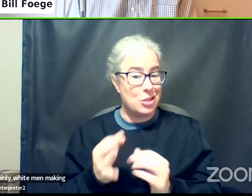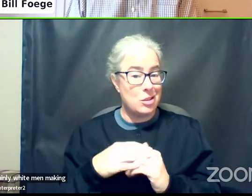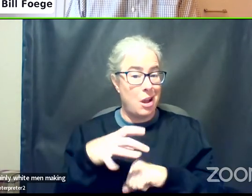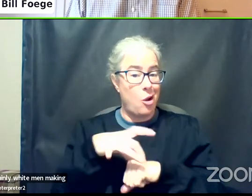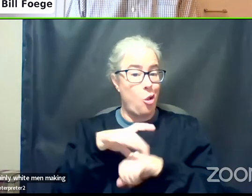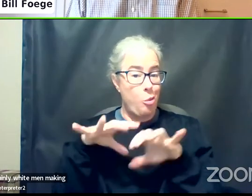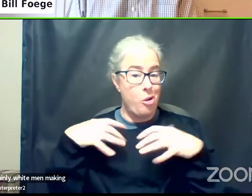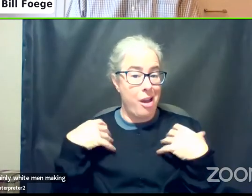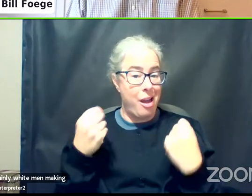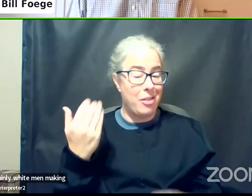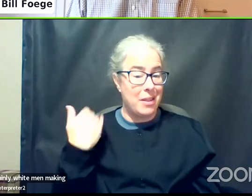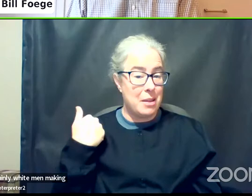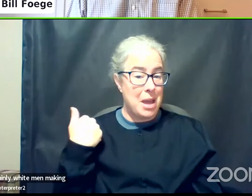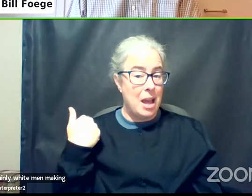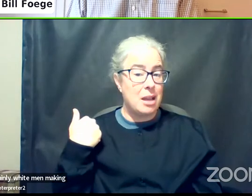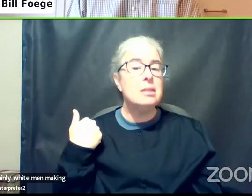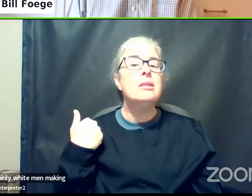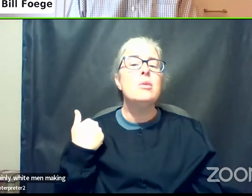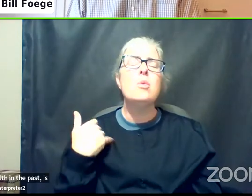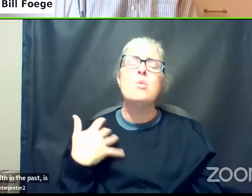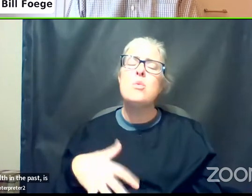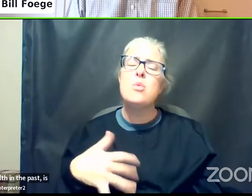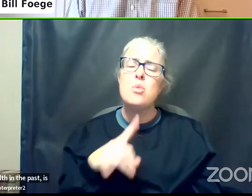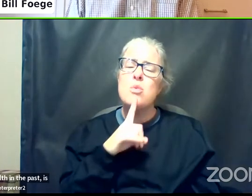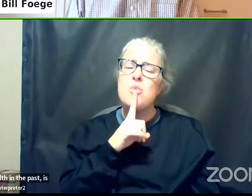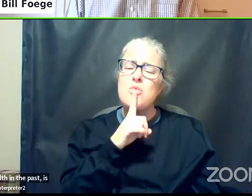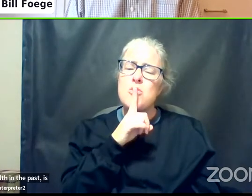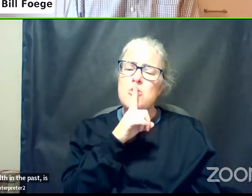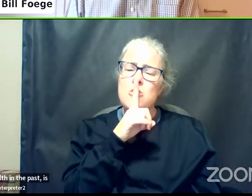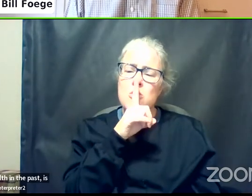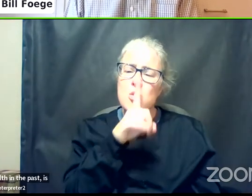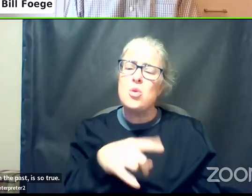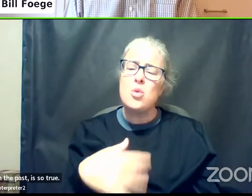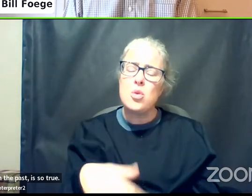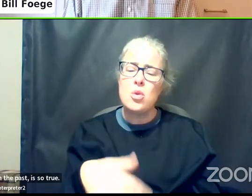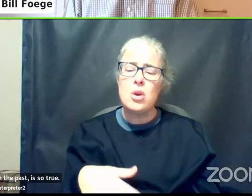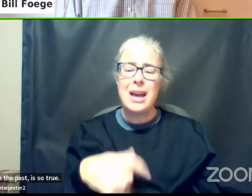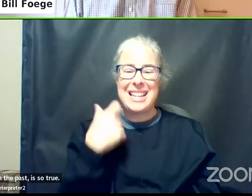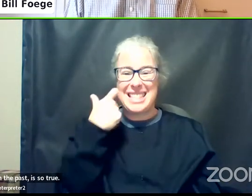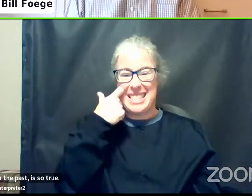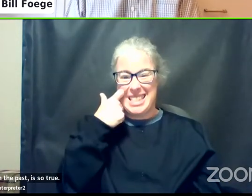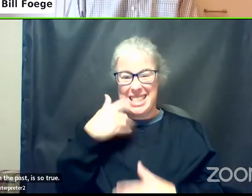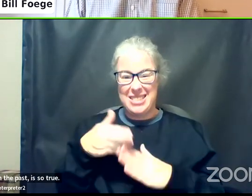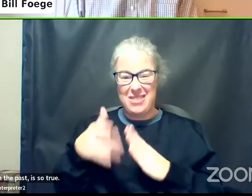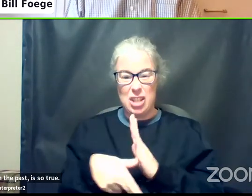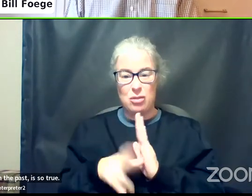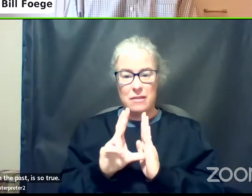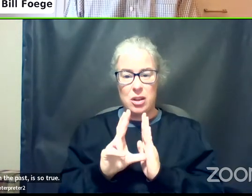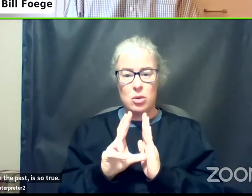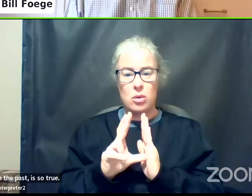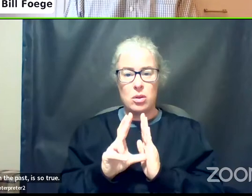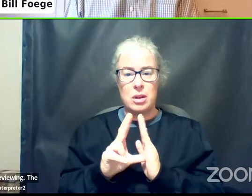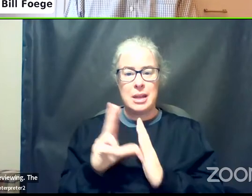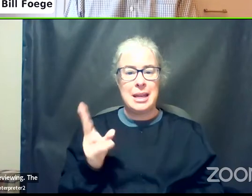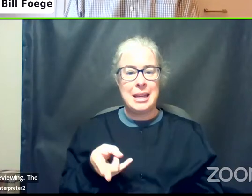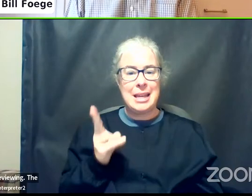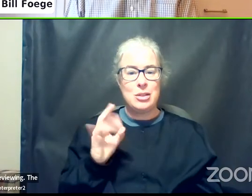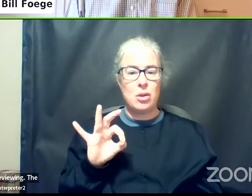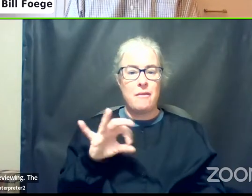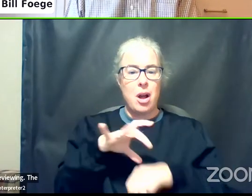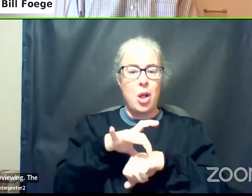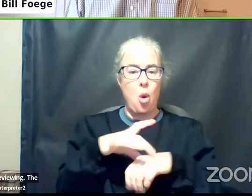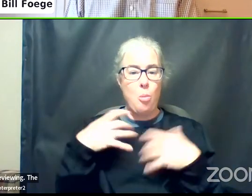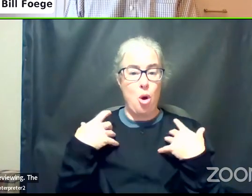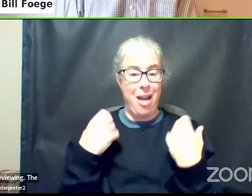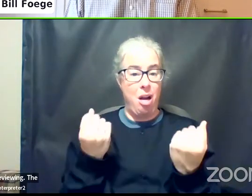global Health in the past is so true and I've just finished reviewing the history of global